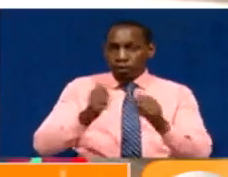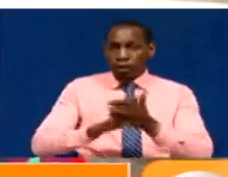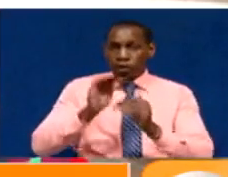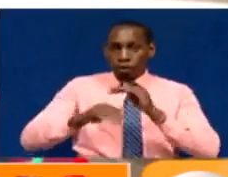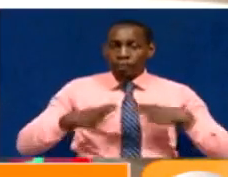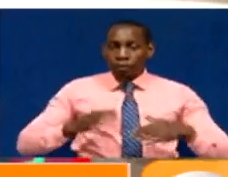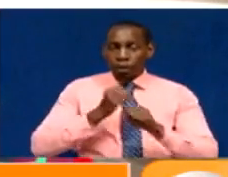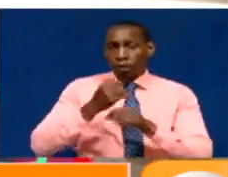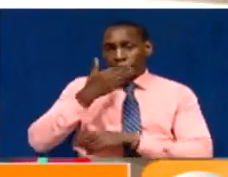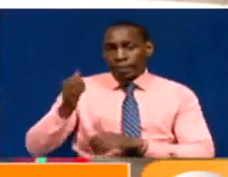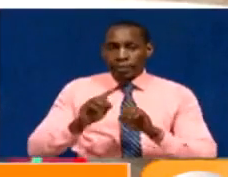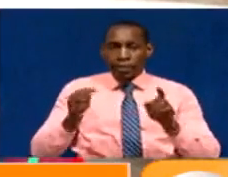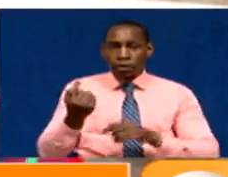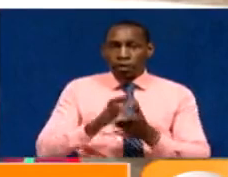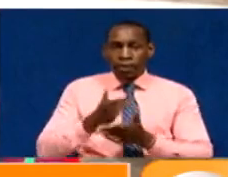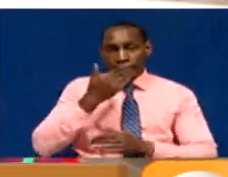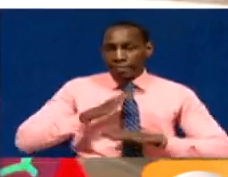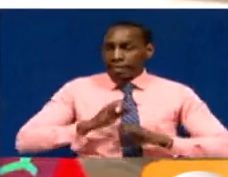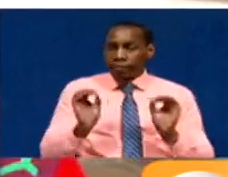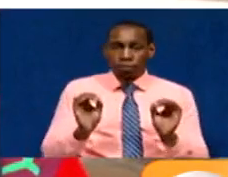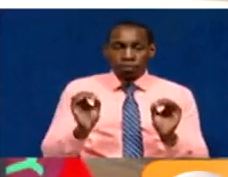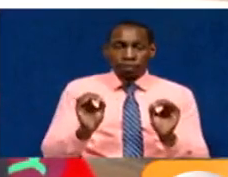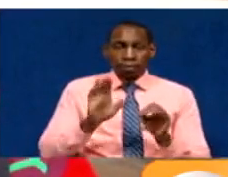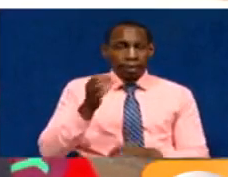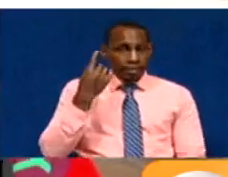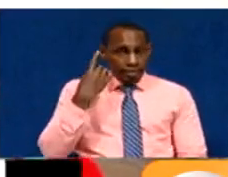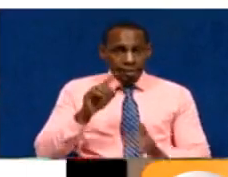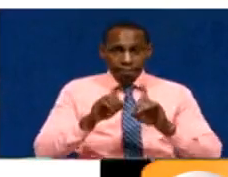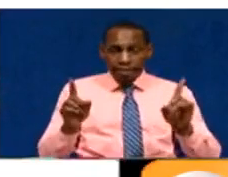did their best. It's just that our best was not the best, you get.